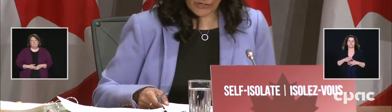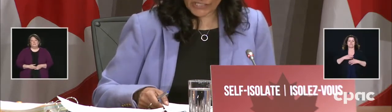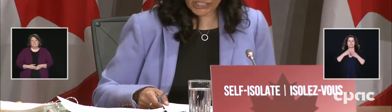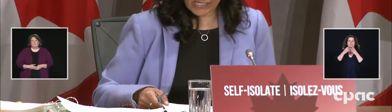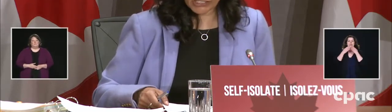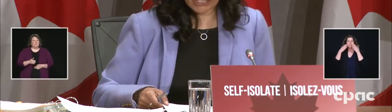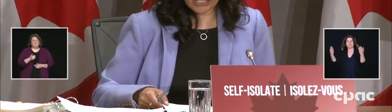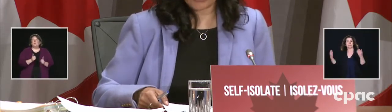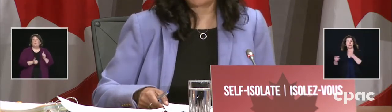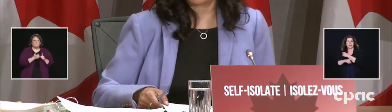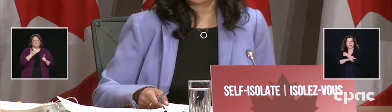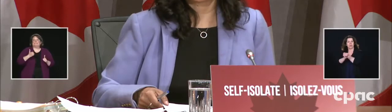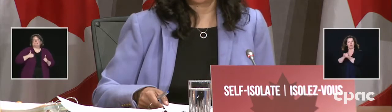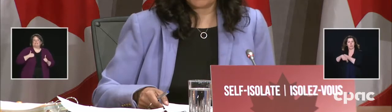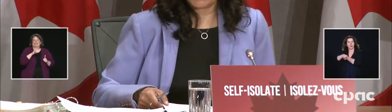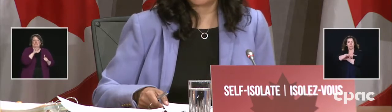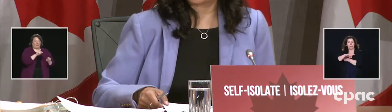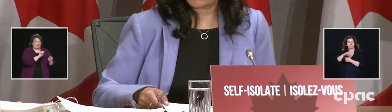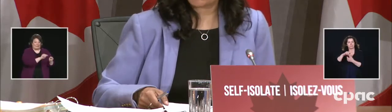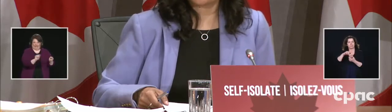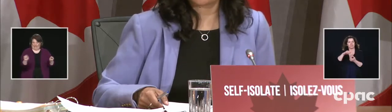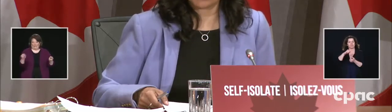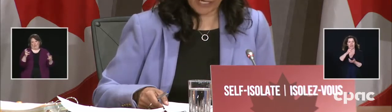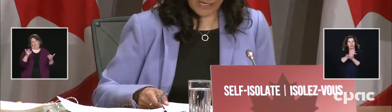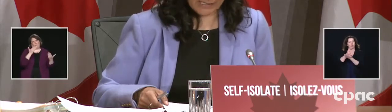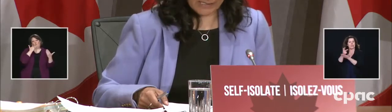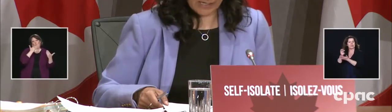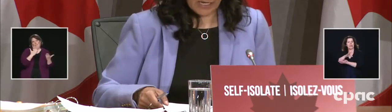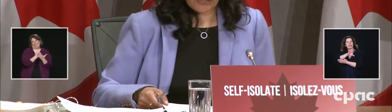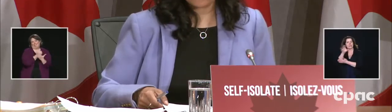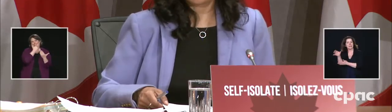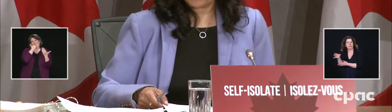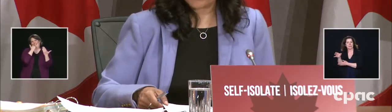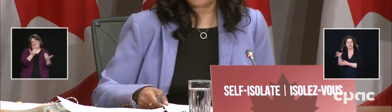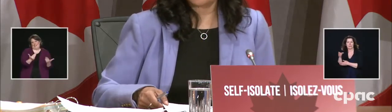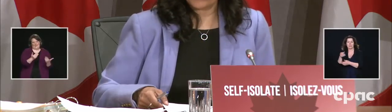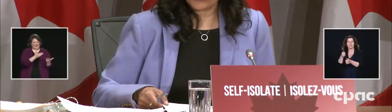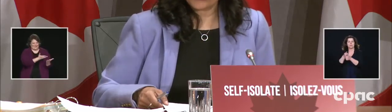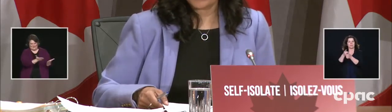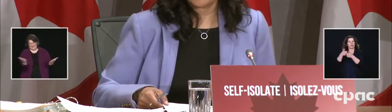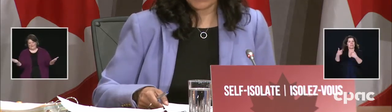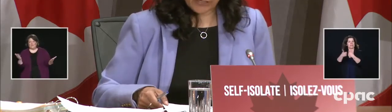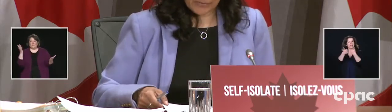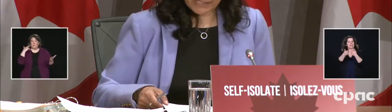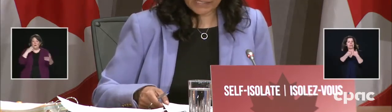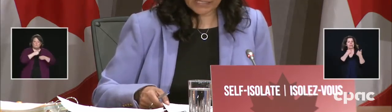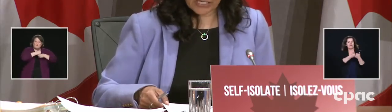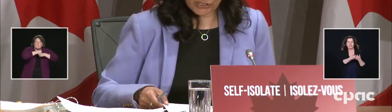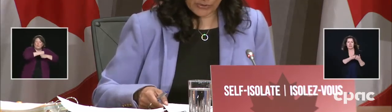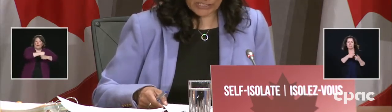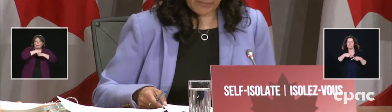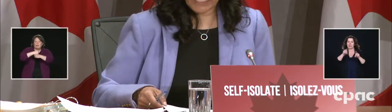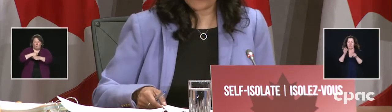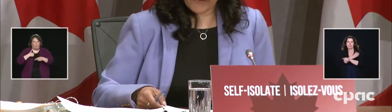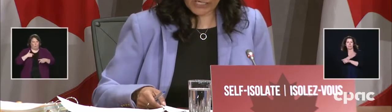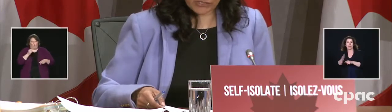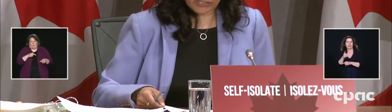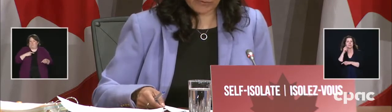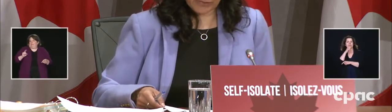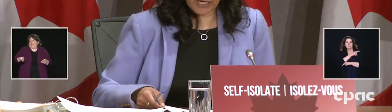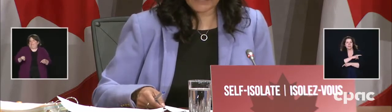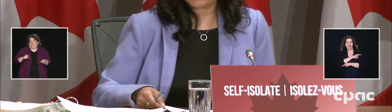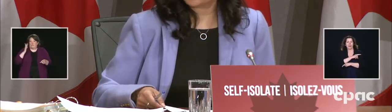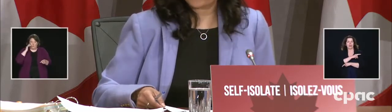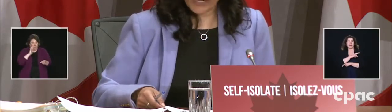during this very challenging time to make essential supplies. The work that you and your businesses are doing to